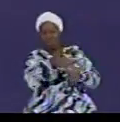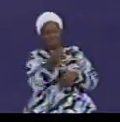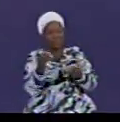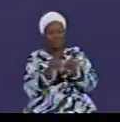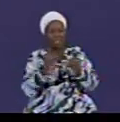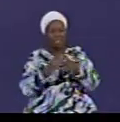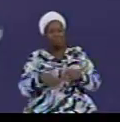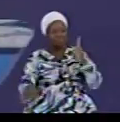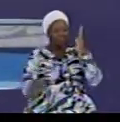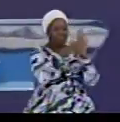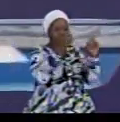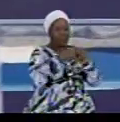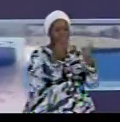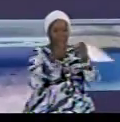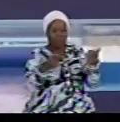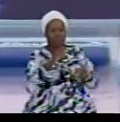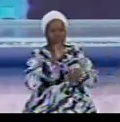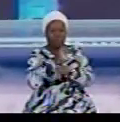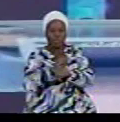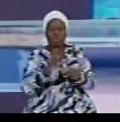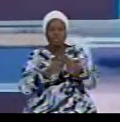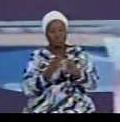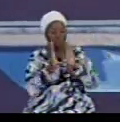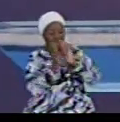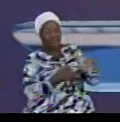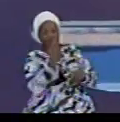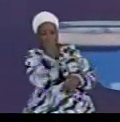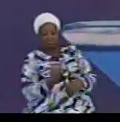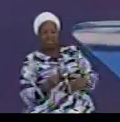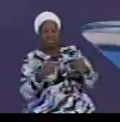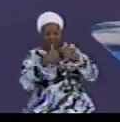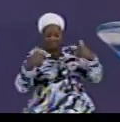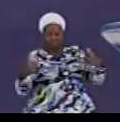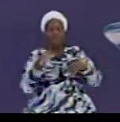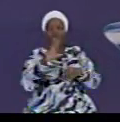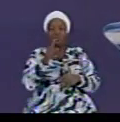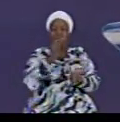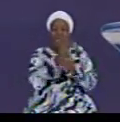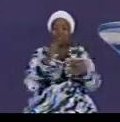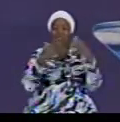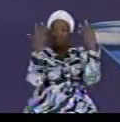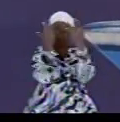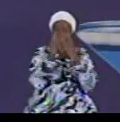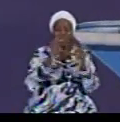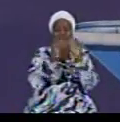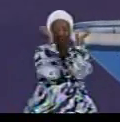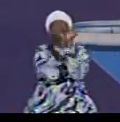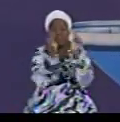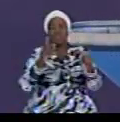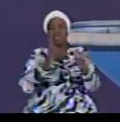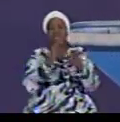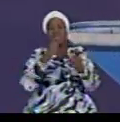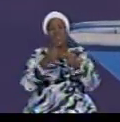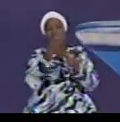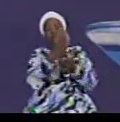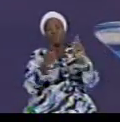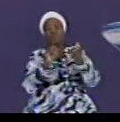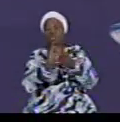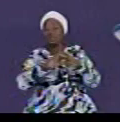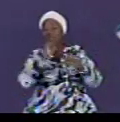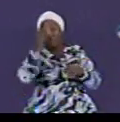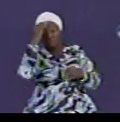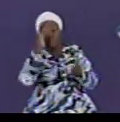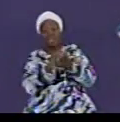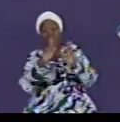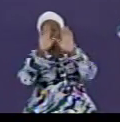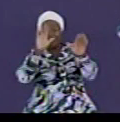are isolated and you are imprisoned and you are kept in captivity. And some people that do not know that a